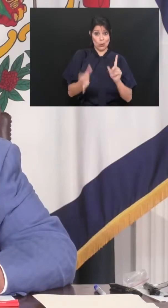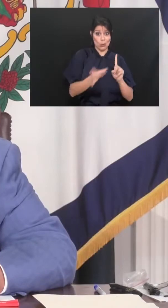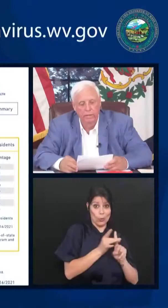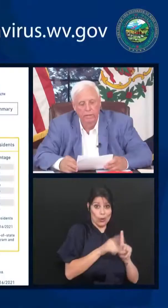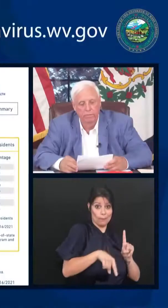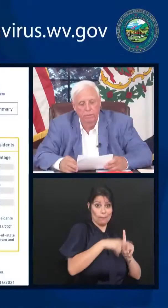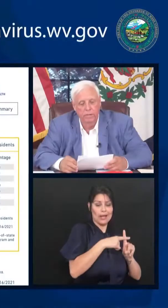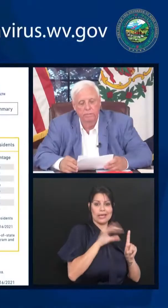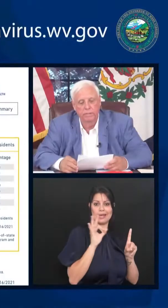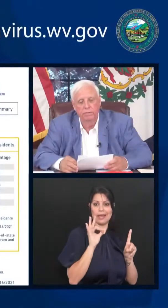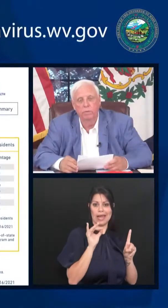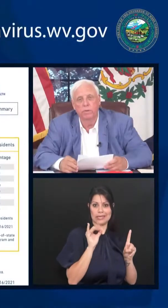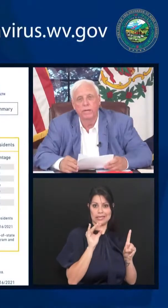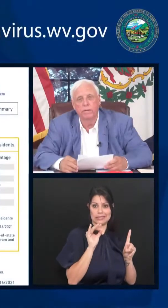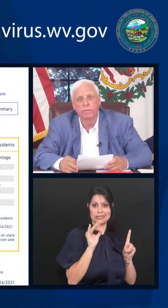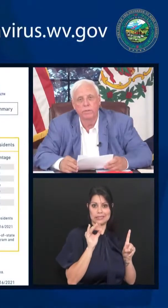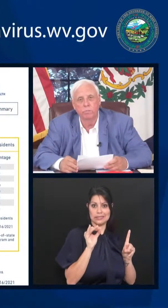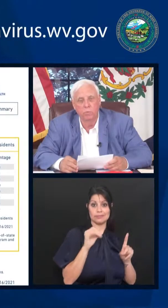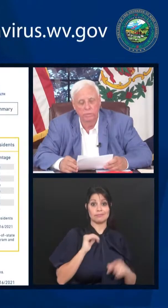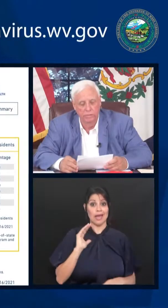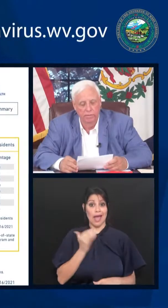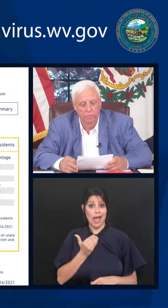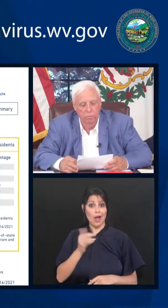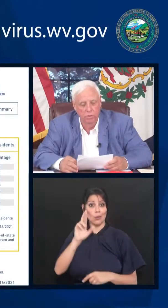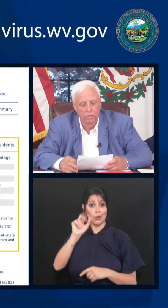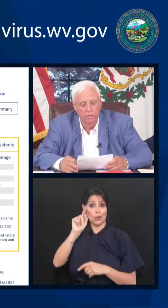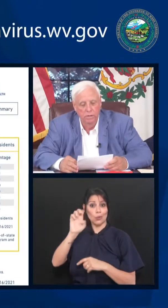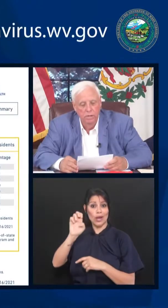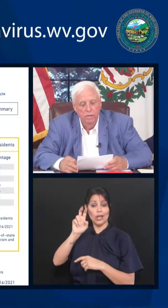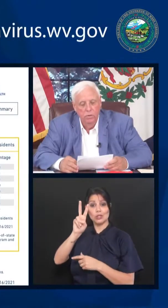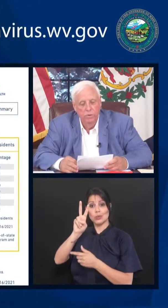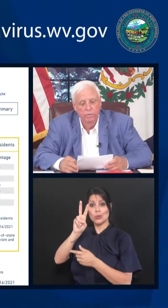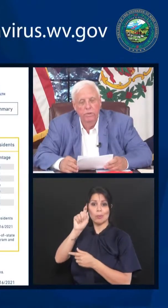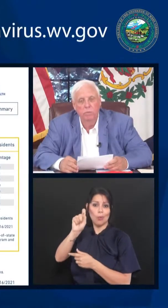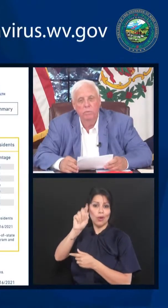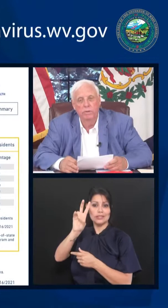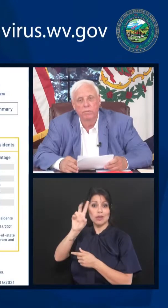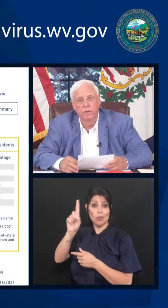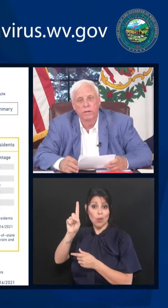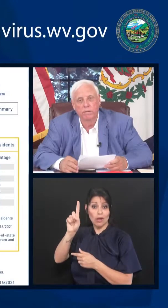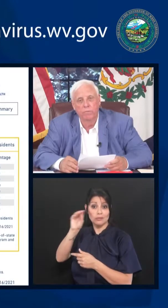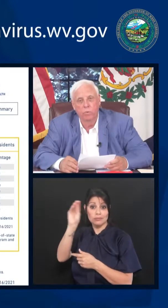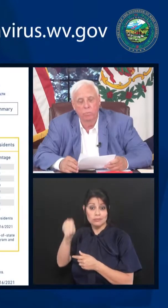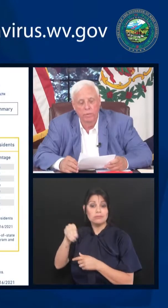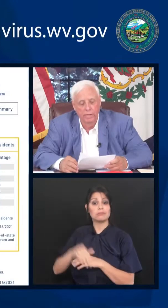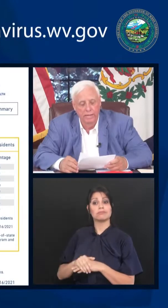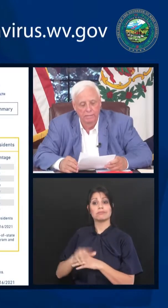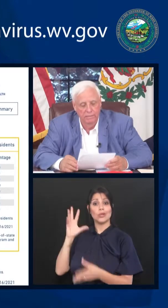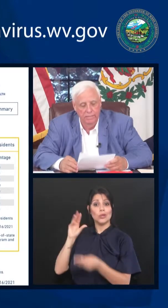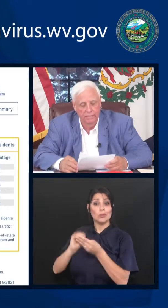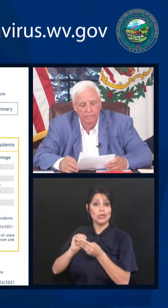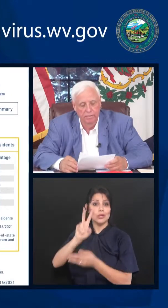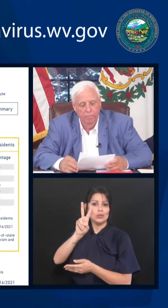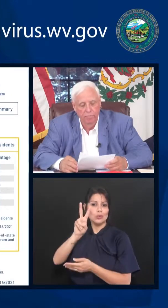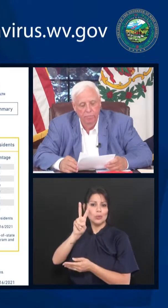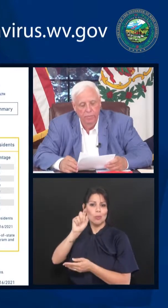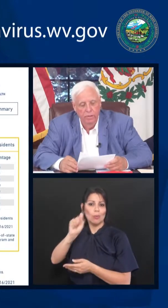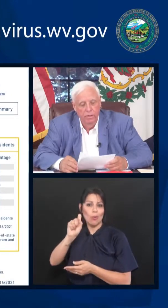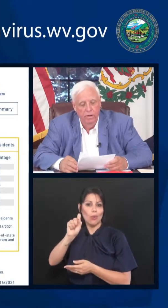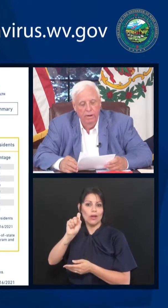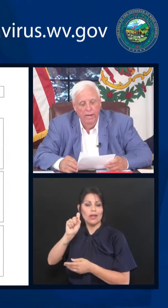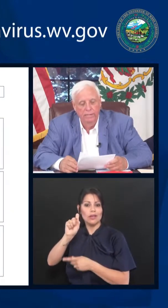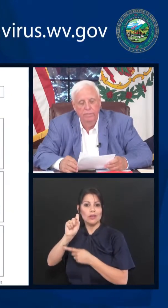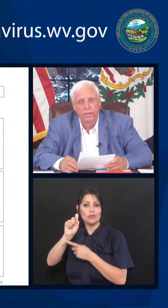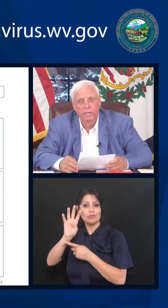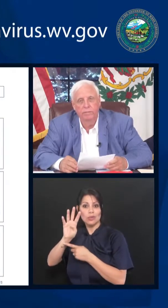24 hours. We have a positivity rate of 2.71. We have a cumulative rate of 4.96.